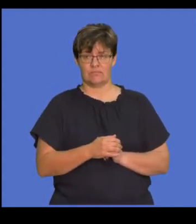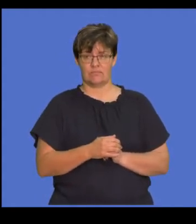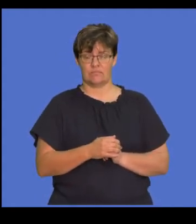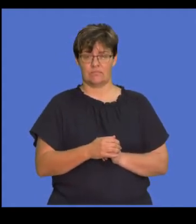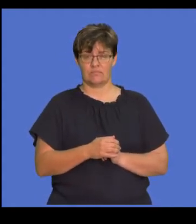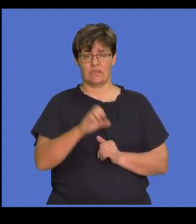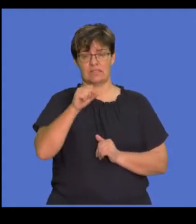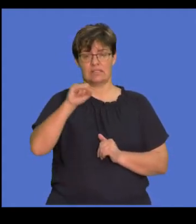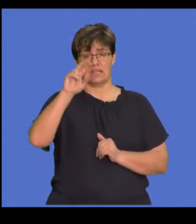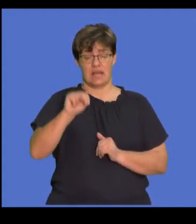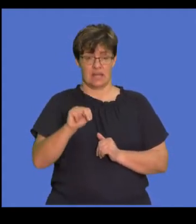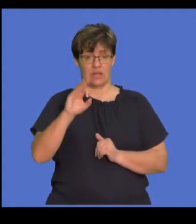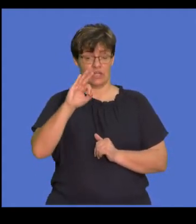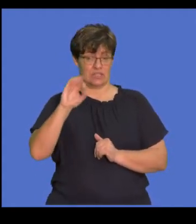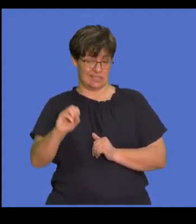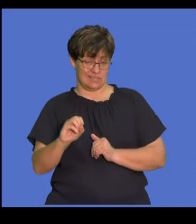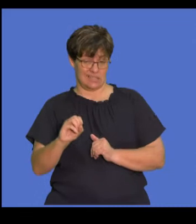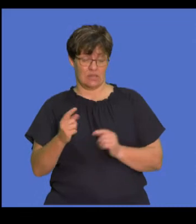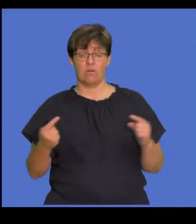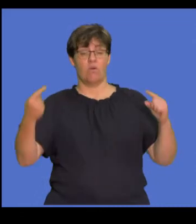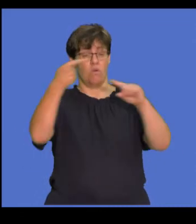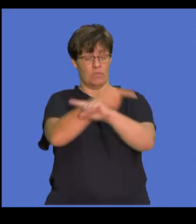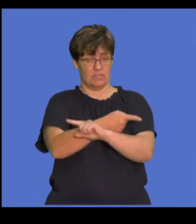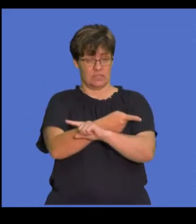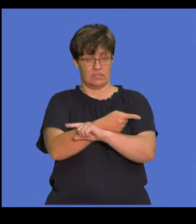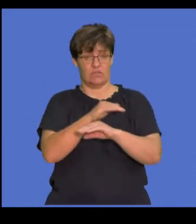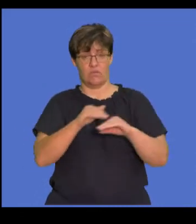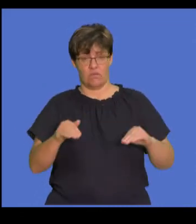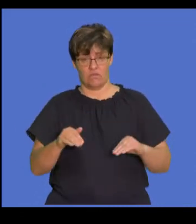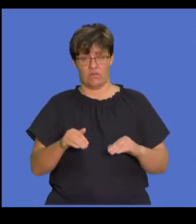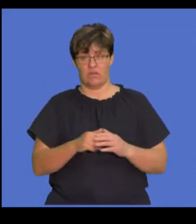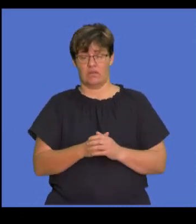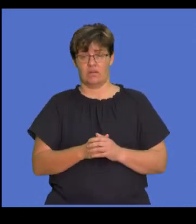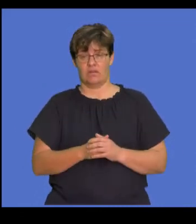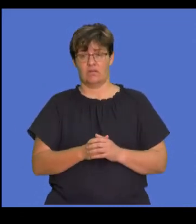Now, sine 30, remember, opposite over